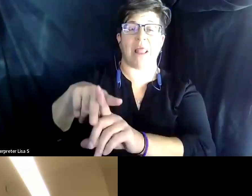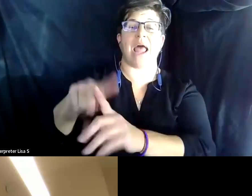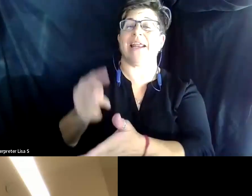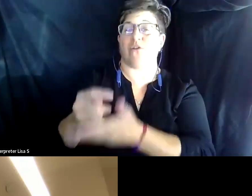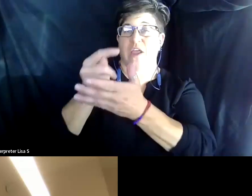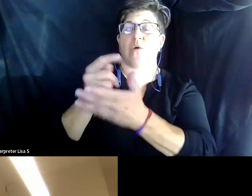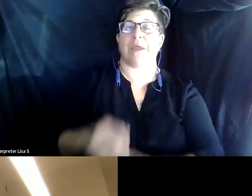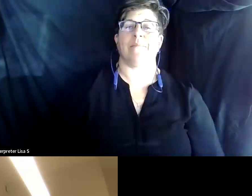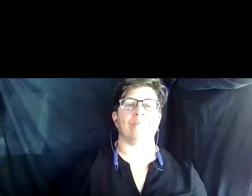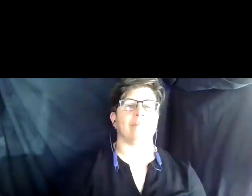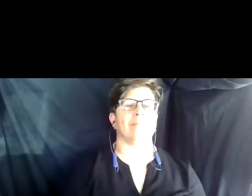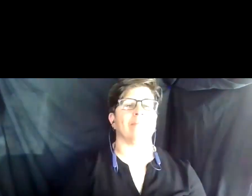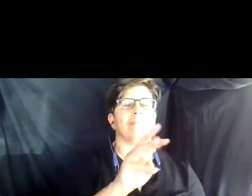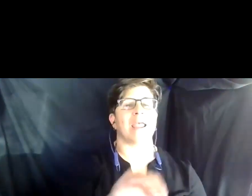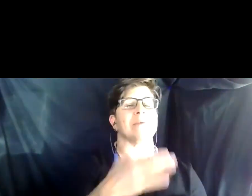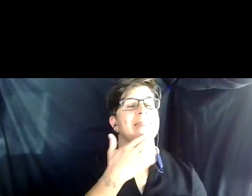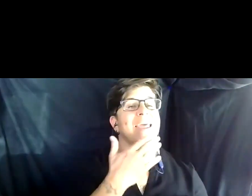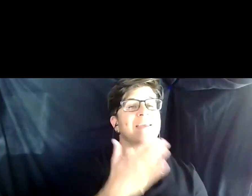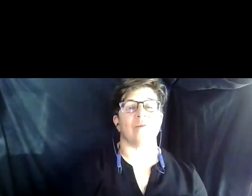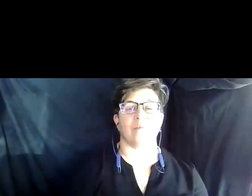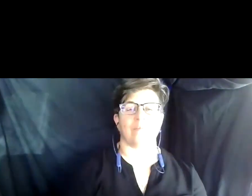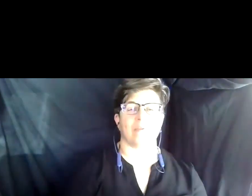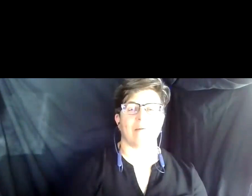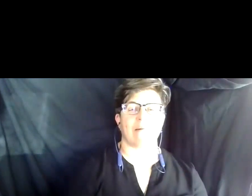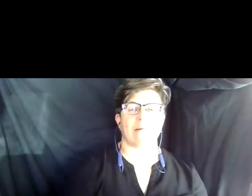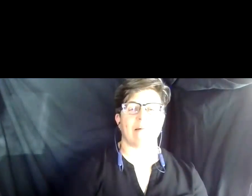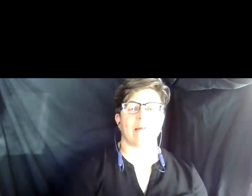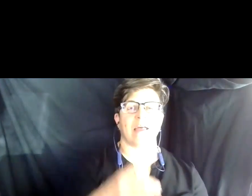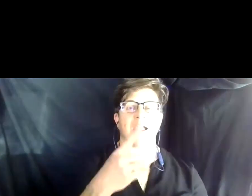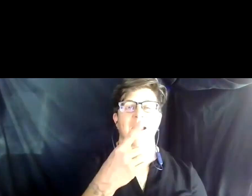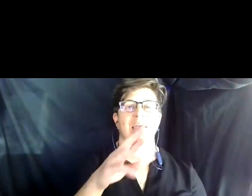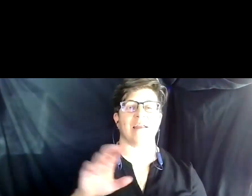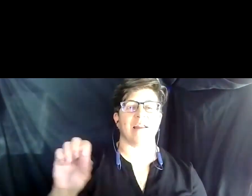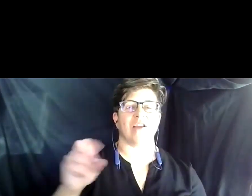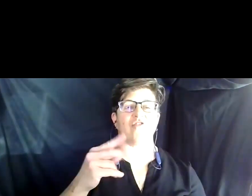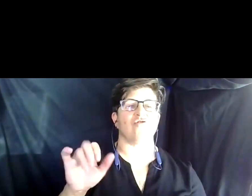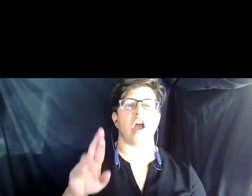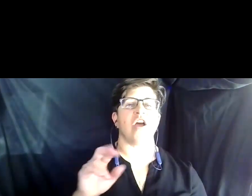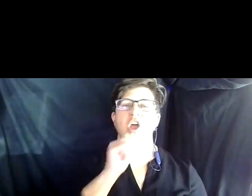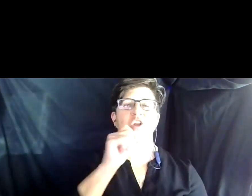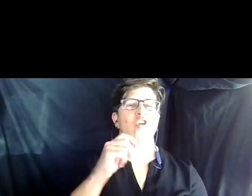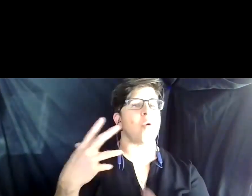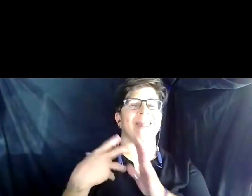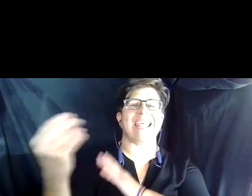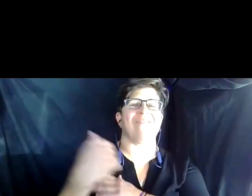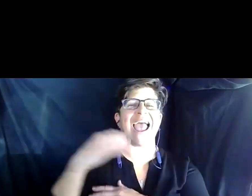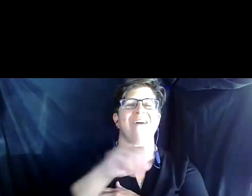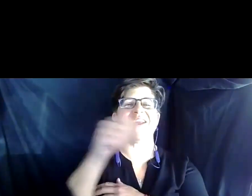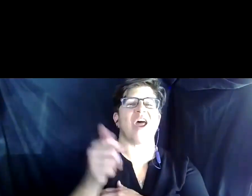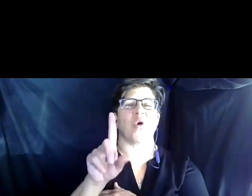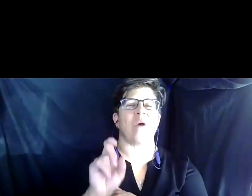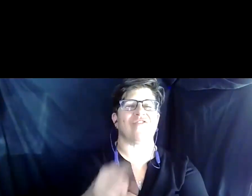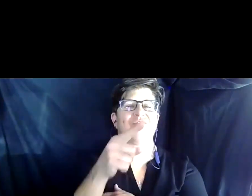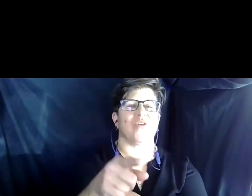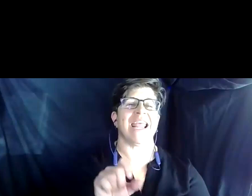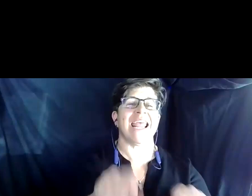Thank you. And Dr. Sherrill, don't go away. I have another question for you. Can you talk a